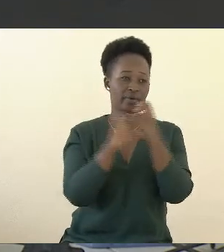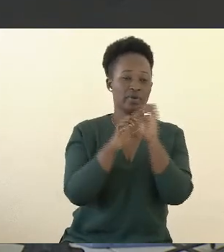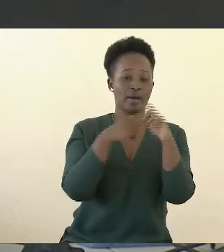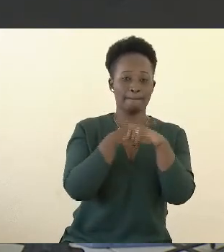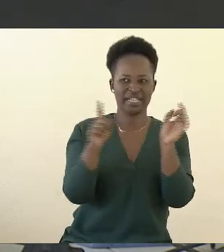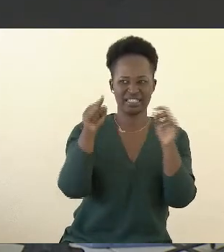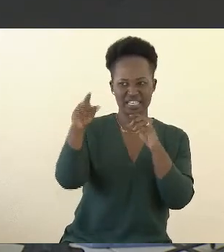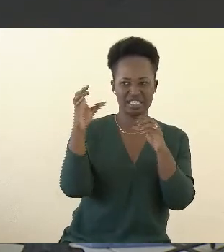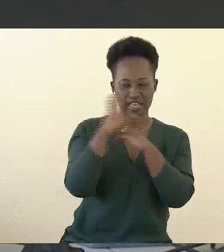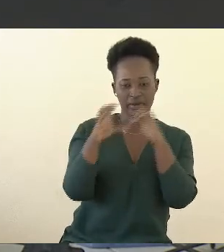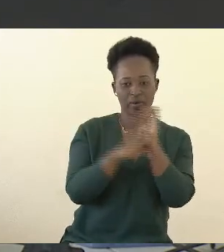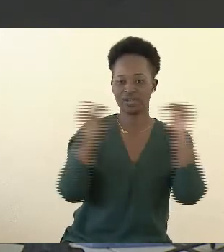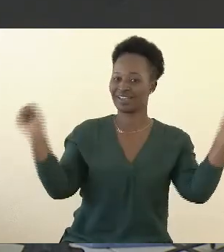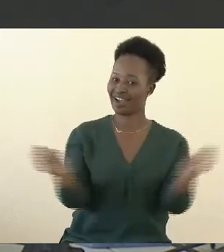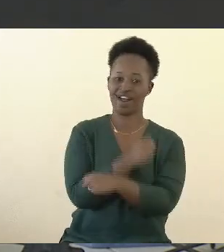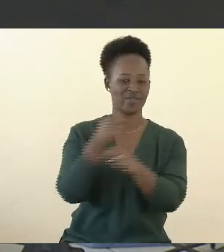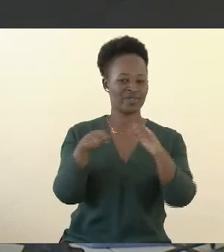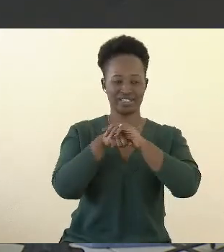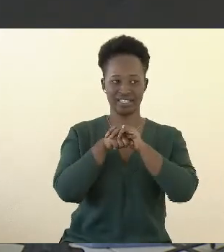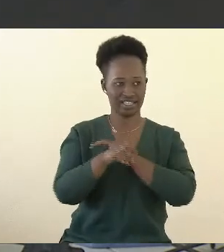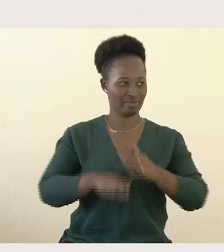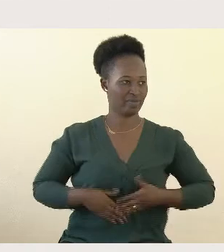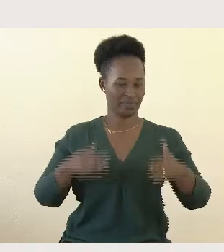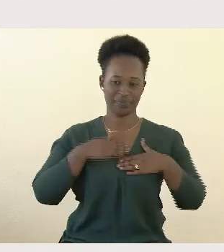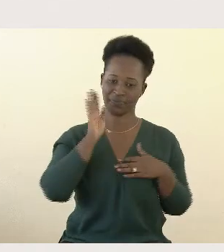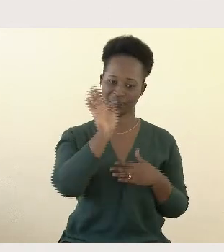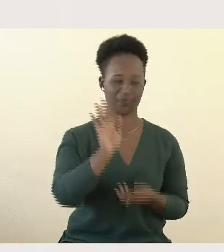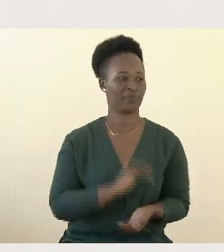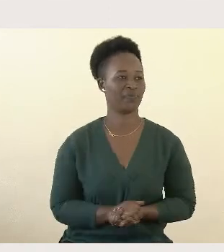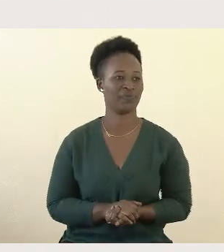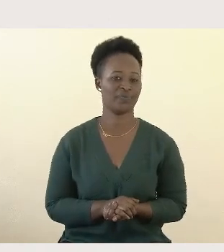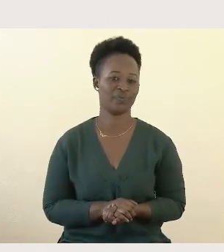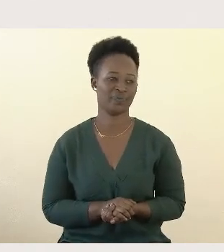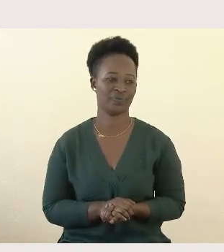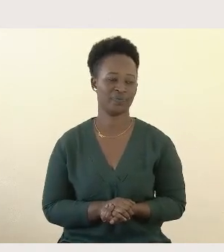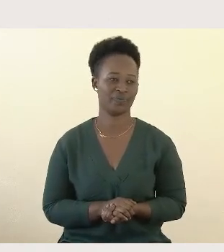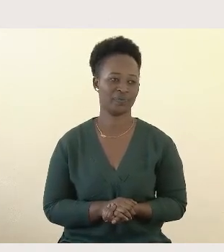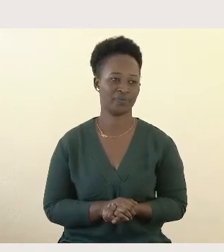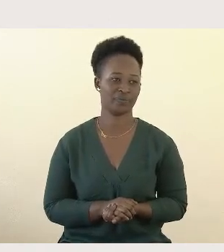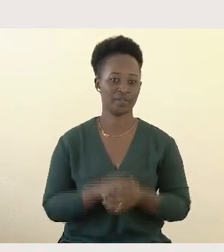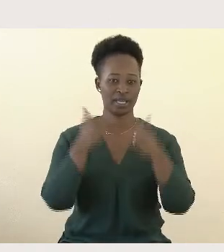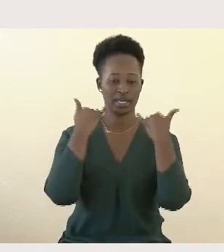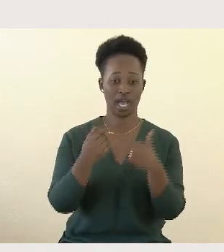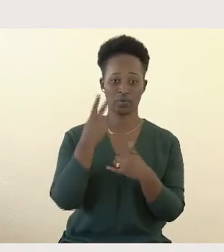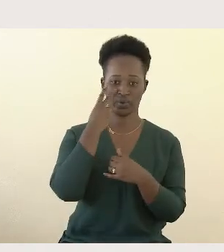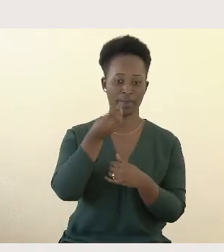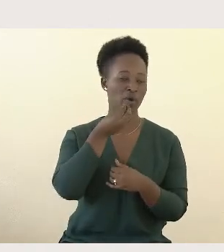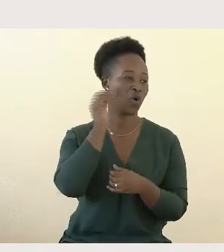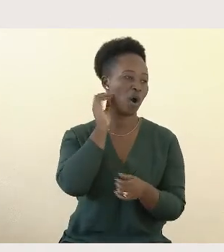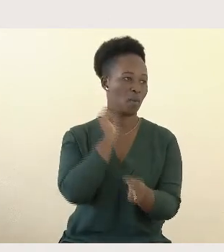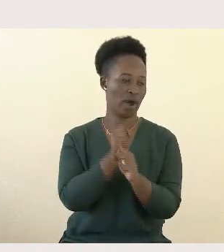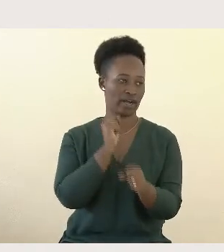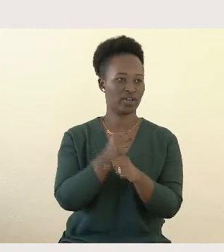cannot enter into your body. Students, let's go through to the home assignment.